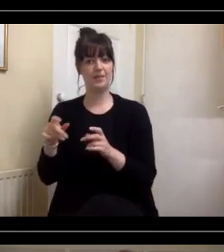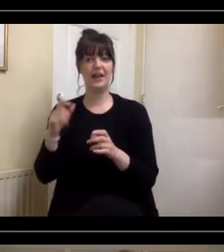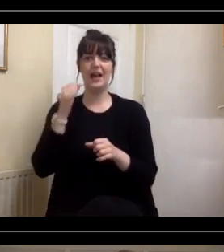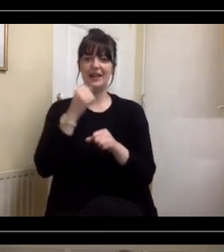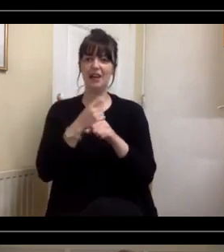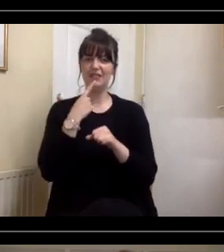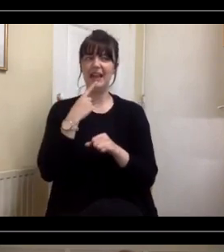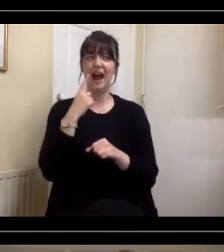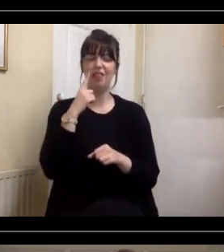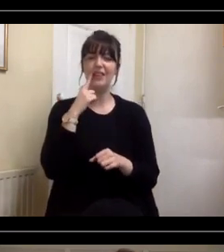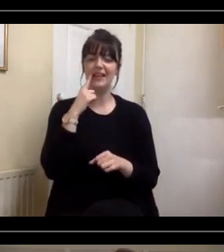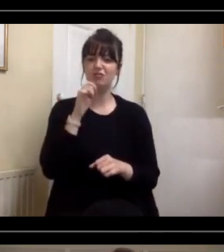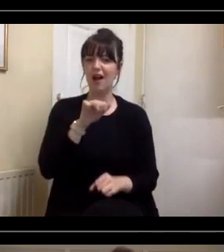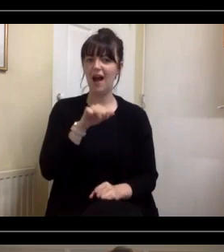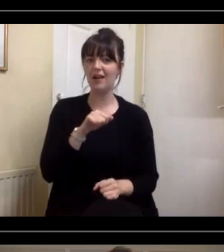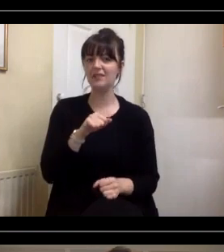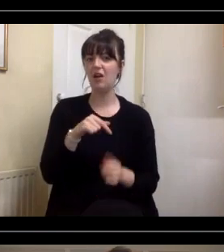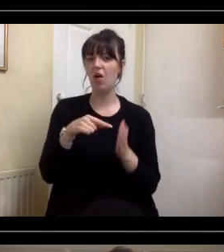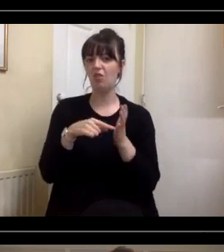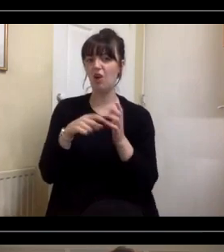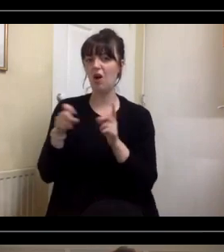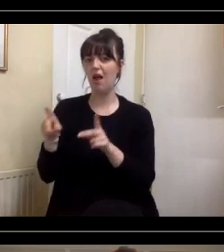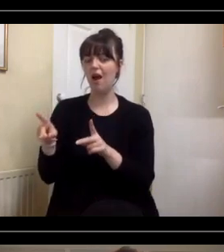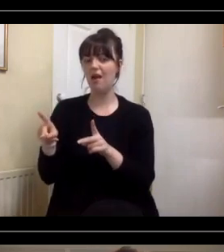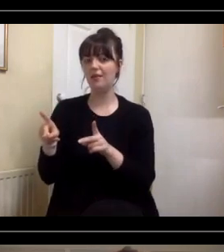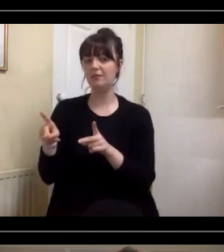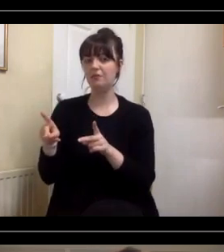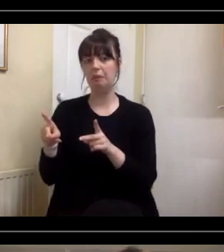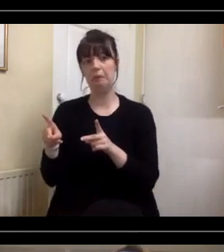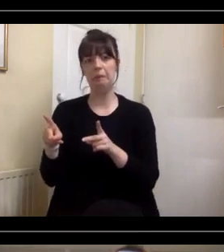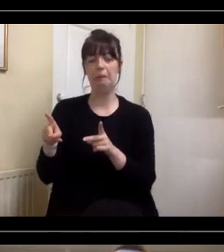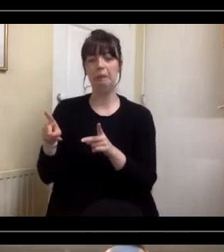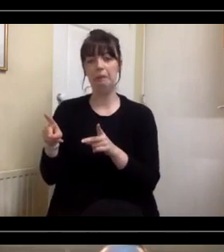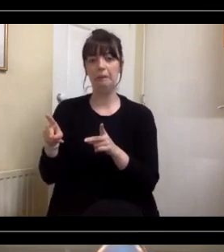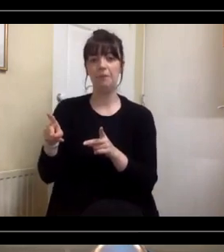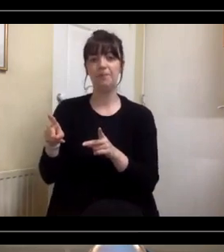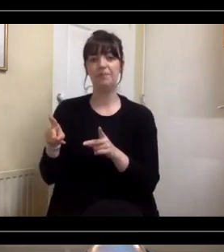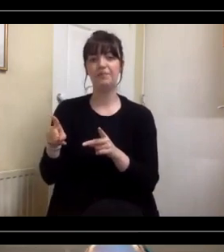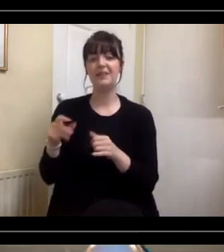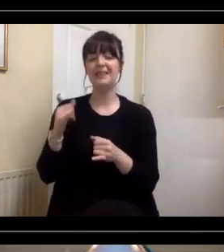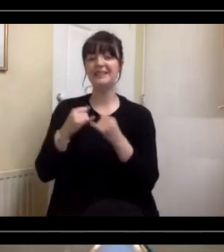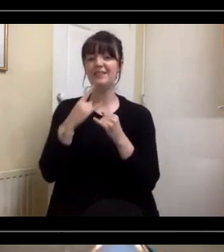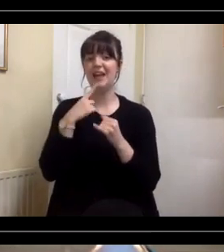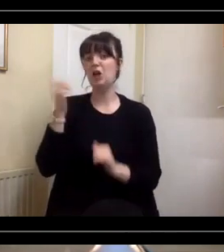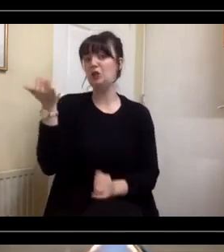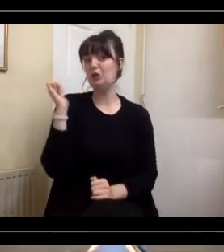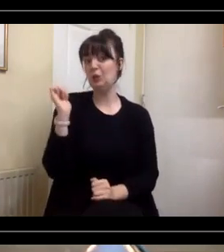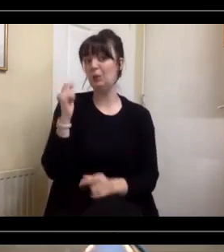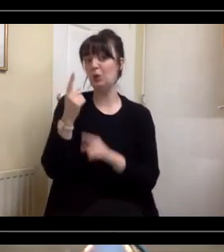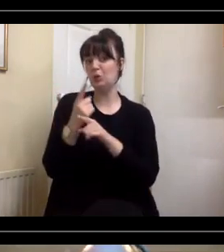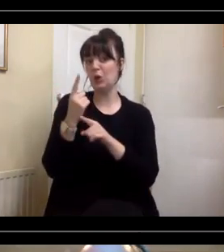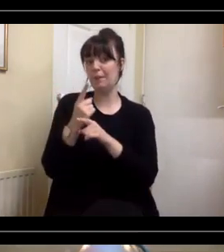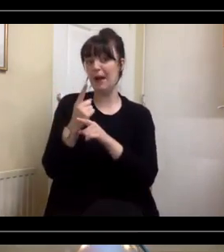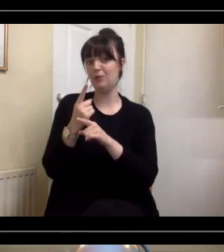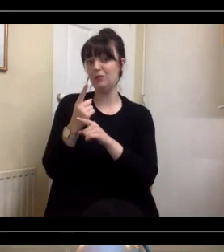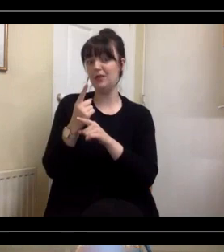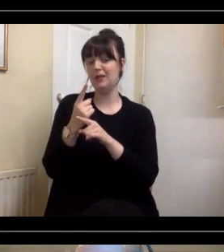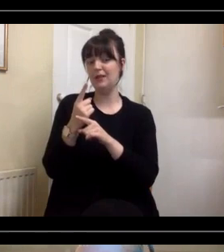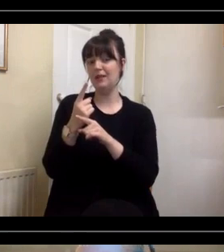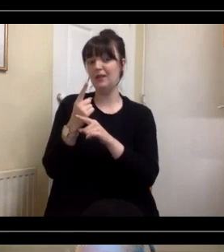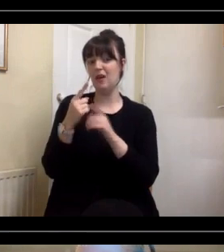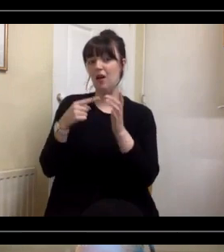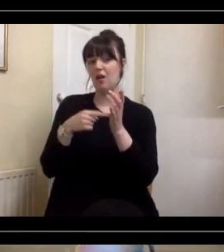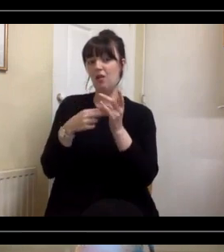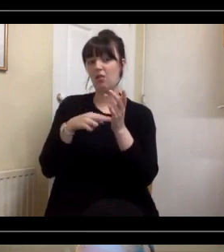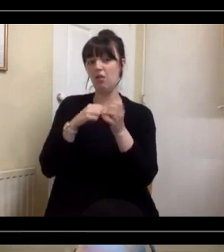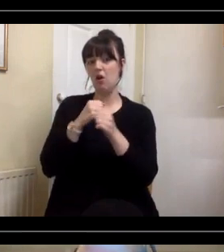think. Okay. So I'll assume that the question refers to the Thong